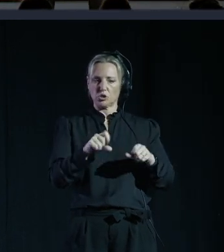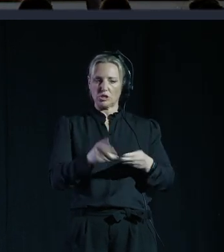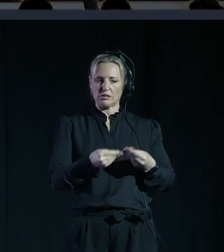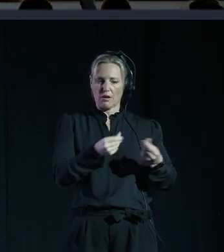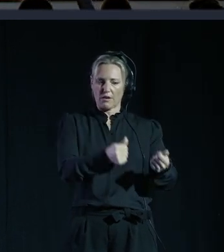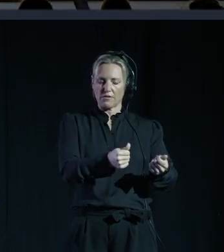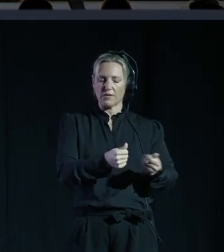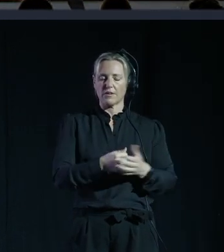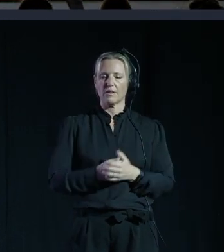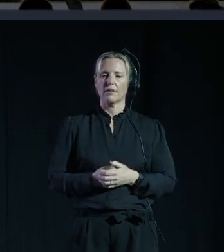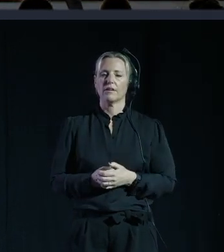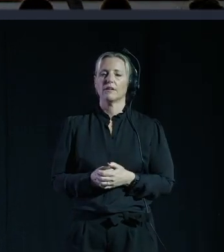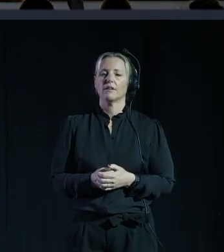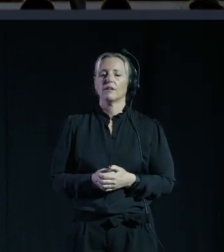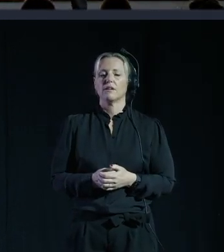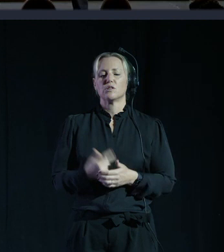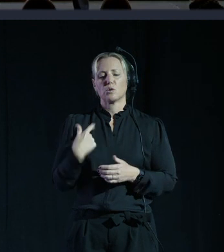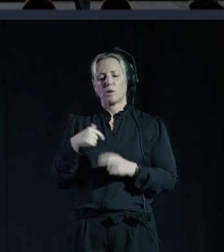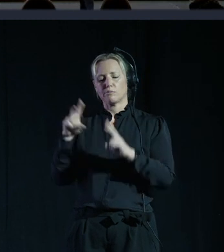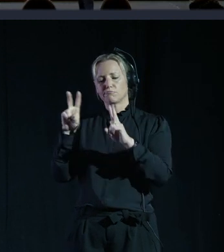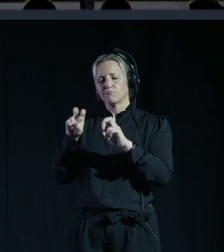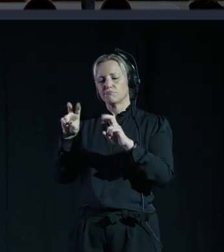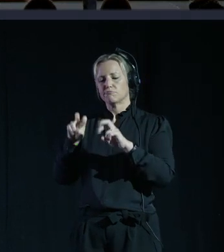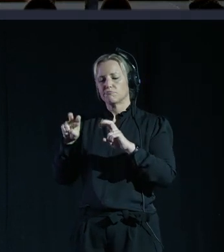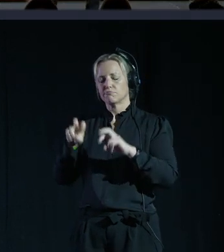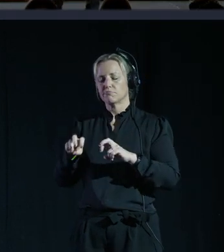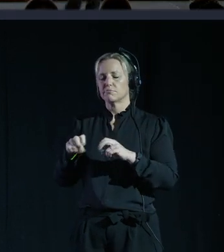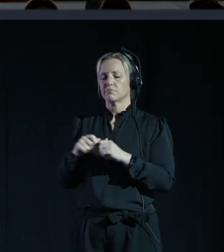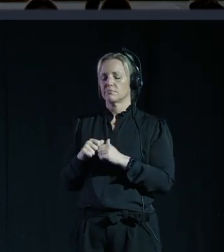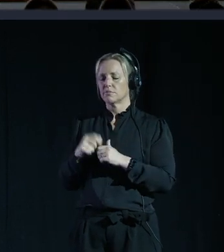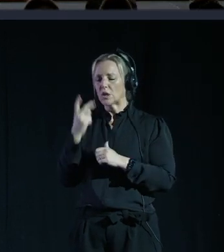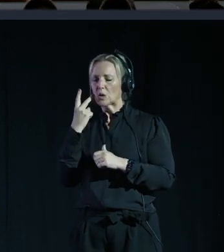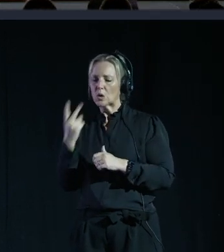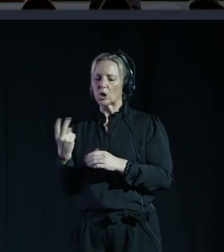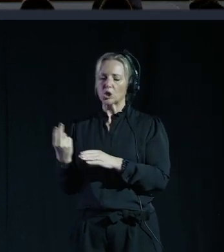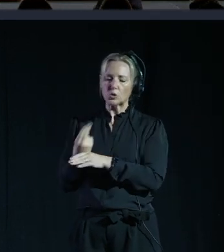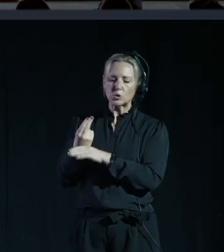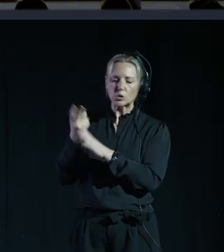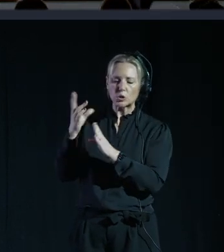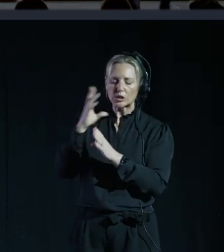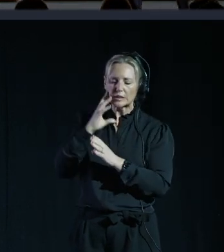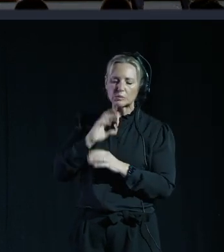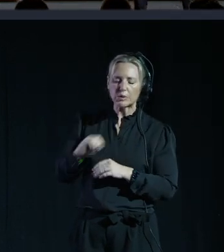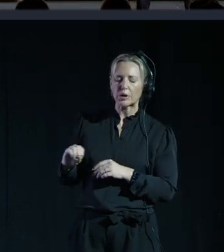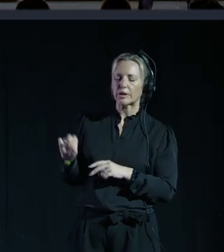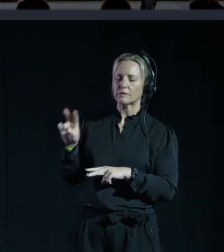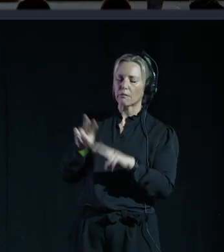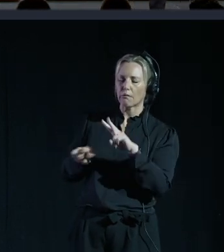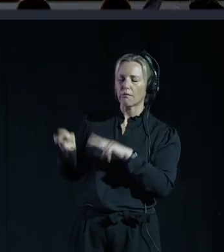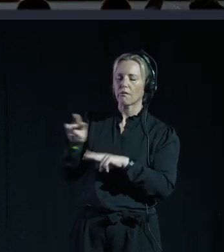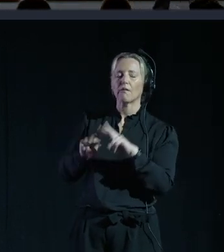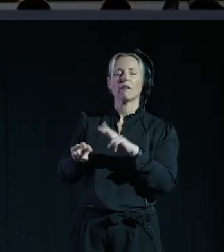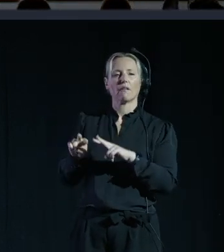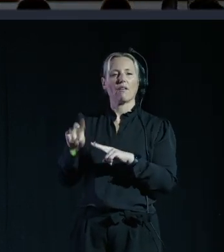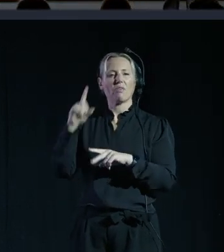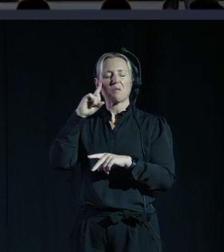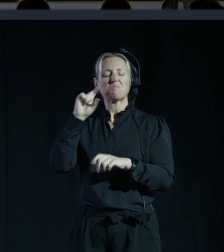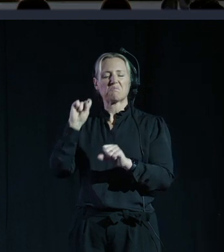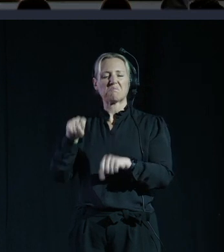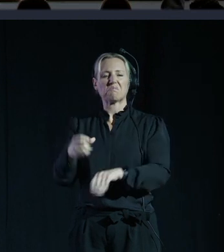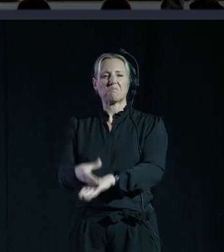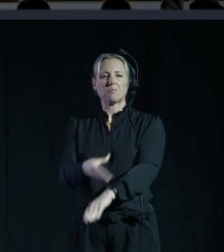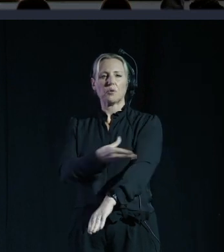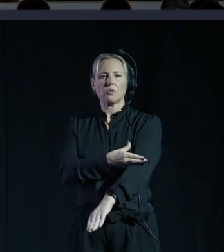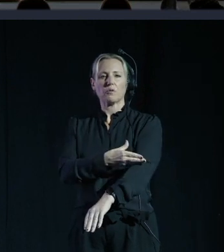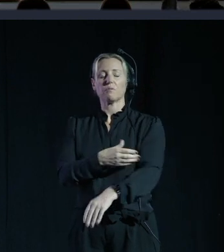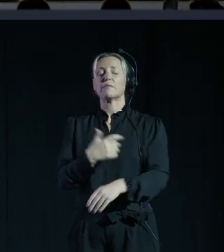look at sort of the user experience and some of the things that we're doing in this space, and we knew that we could do a little bit better for you. So I'm going to